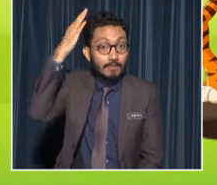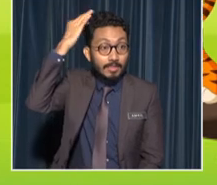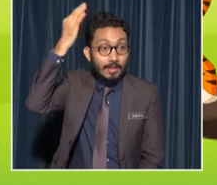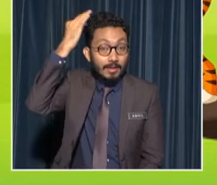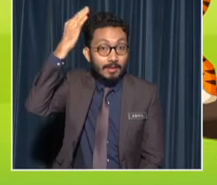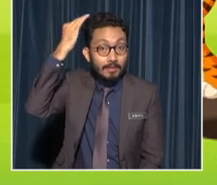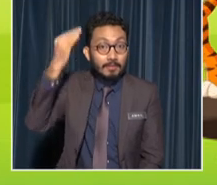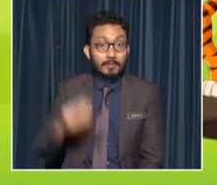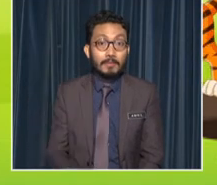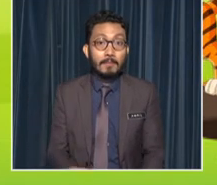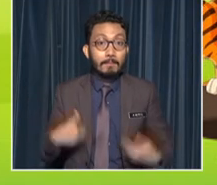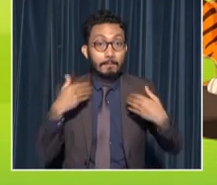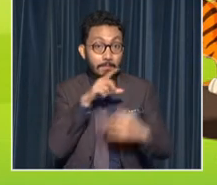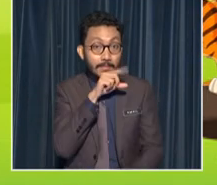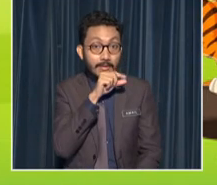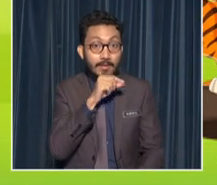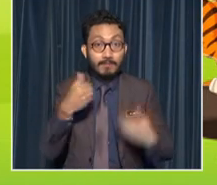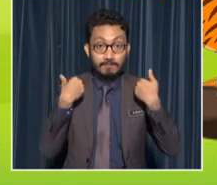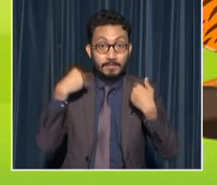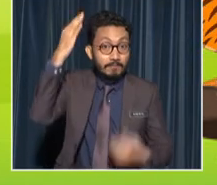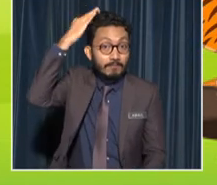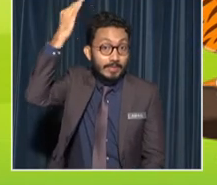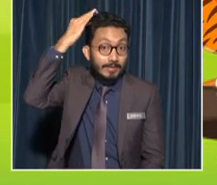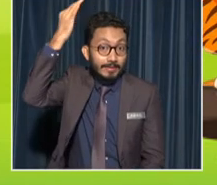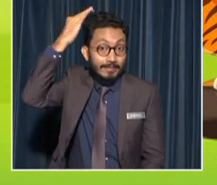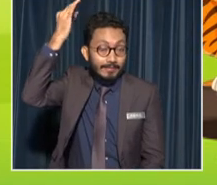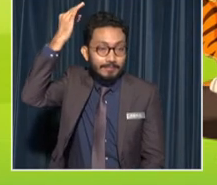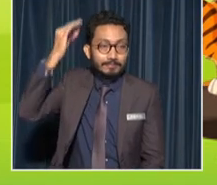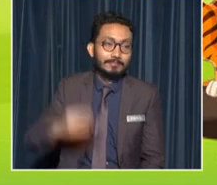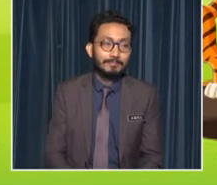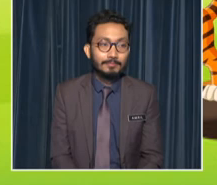Feather. Birds have feathers.